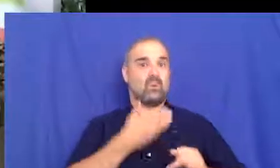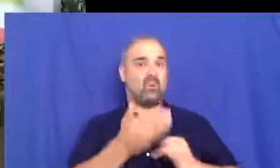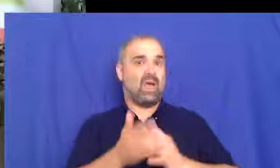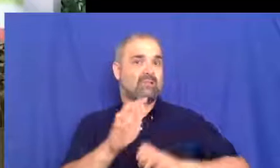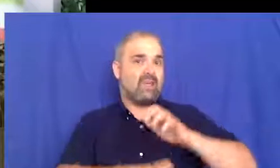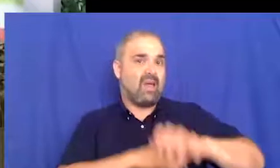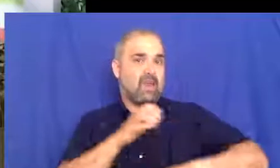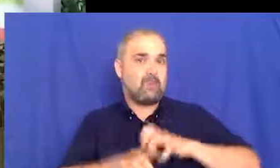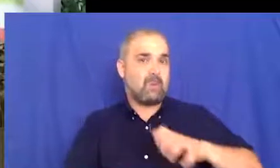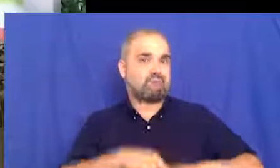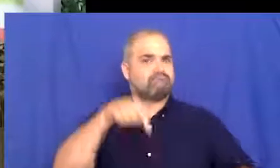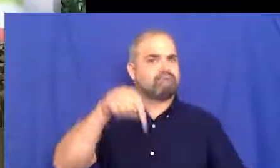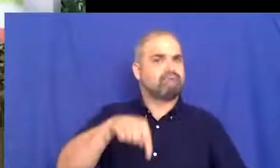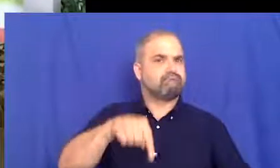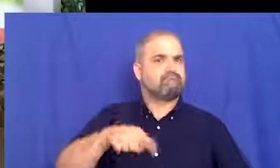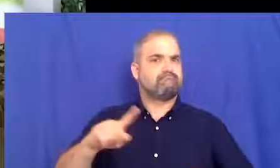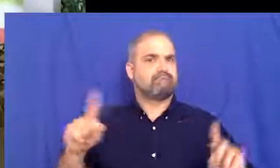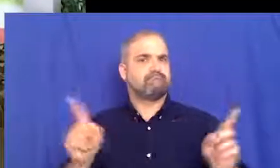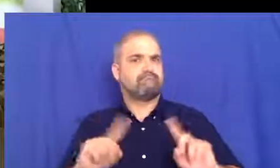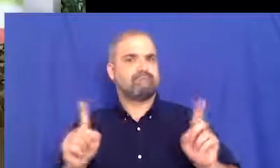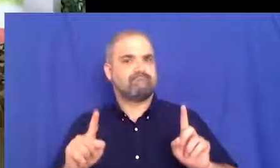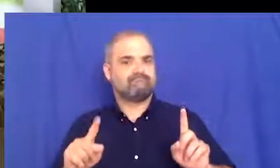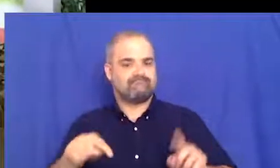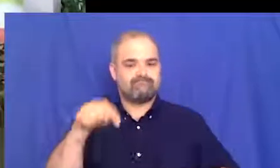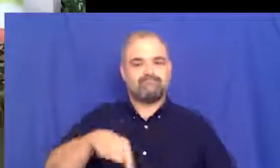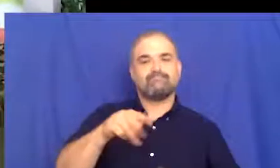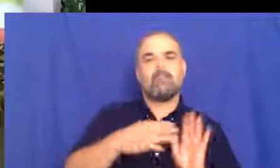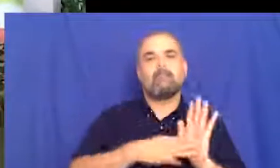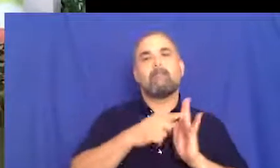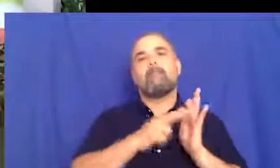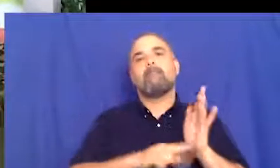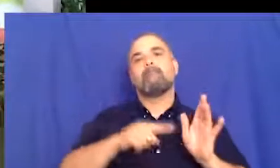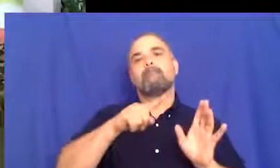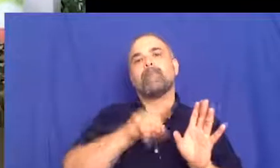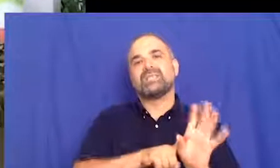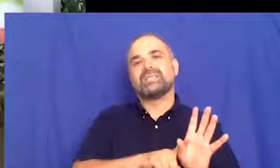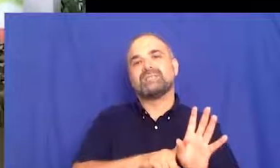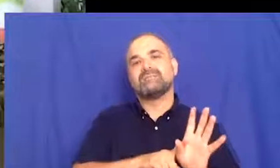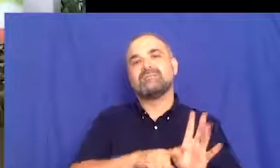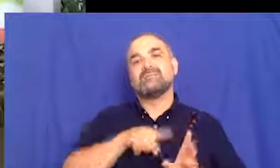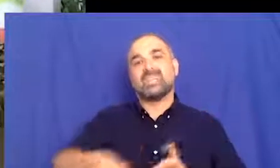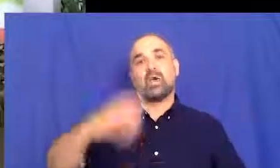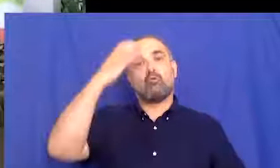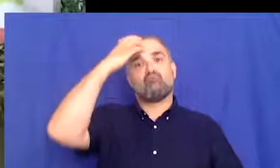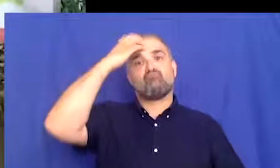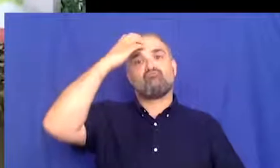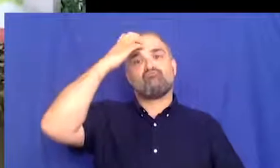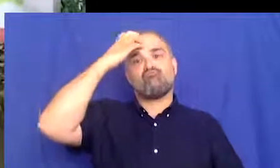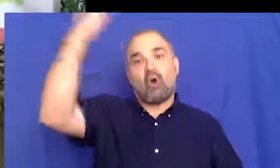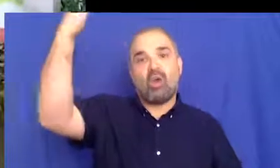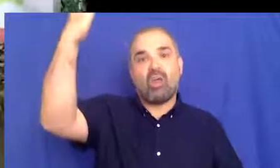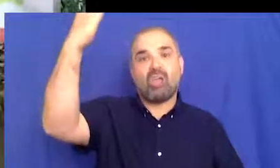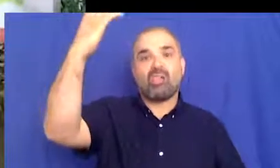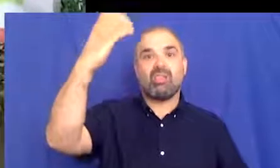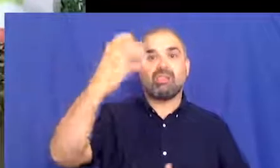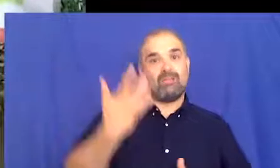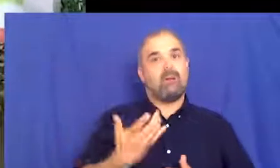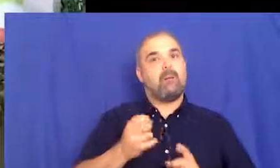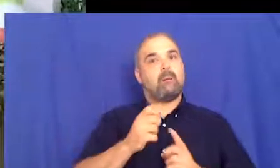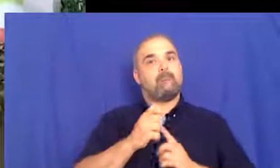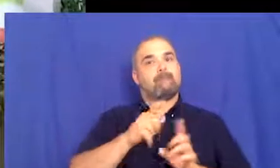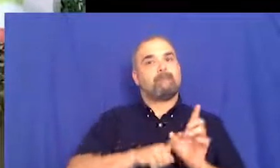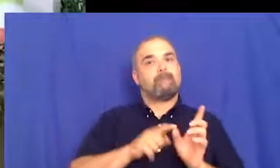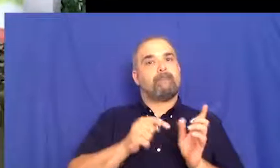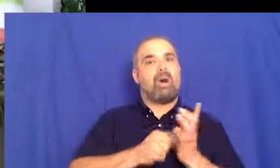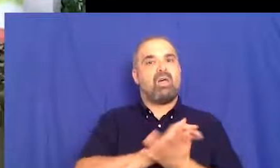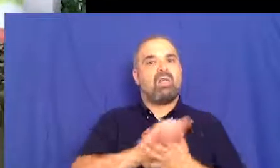The last animal we're about to see is this little guy. His name is Monty, and he's a royal or a ball python.